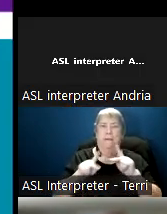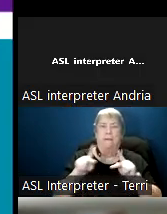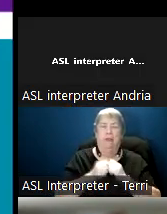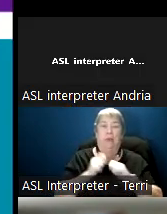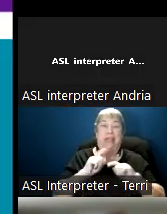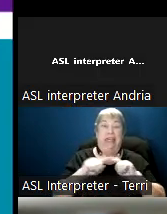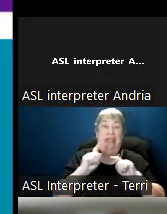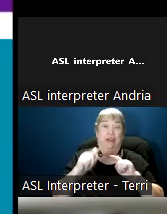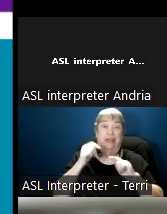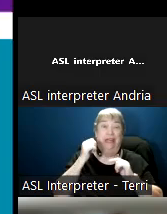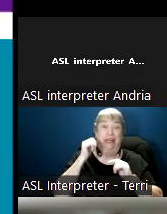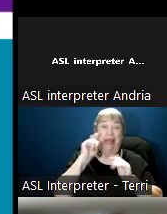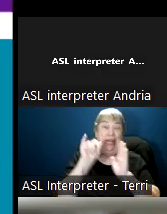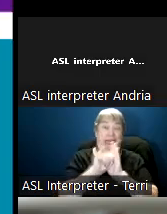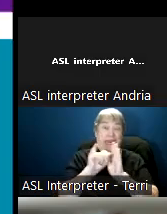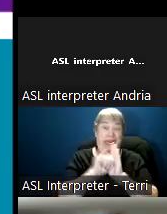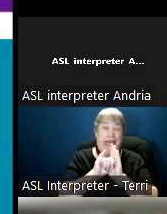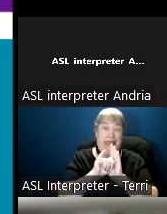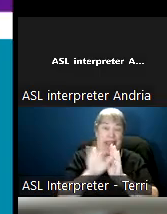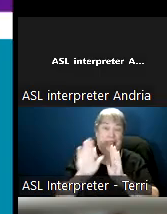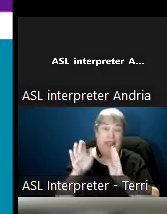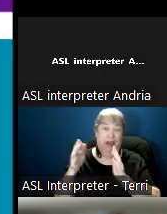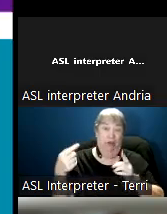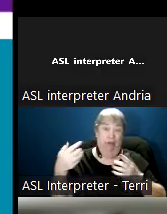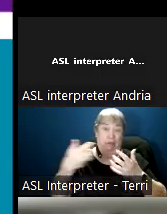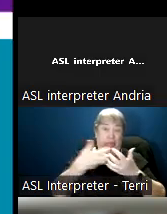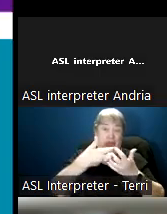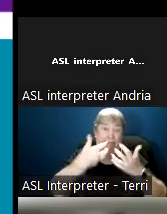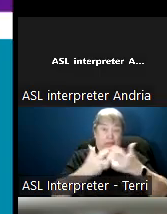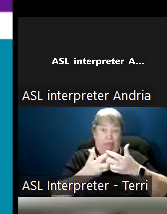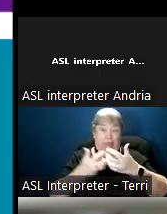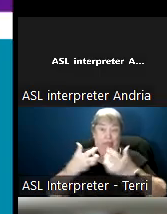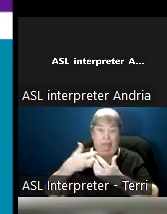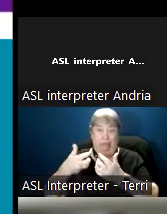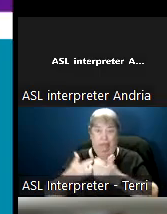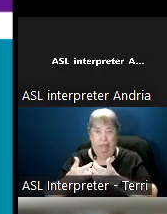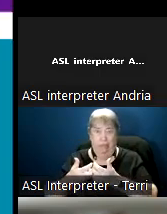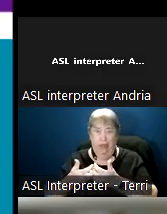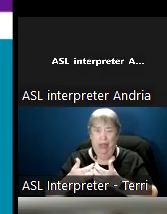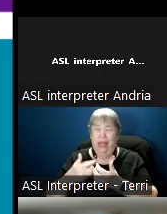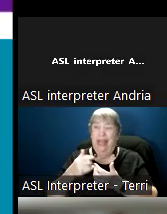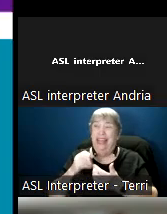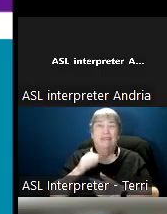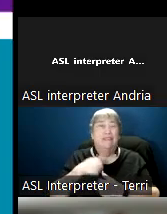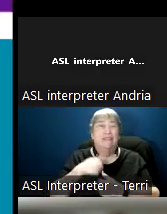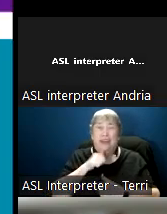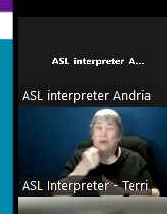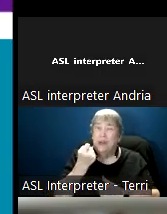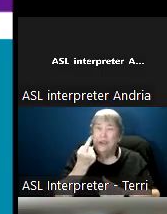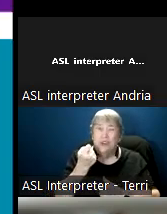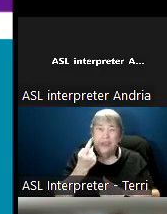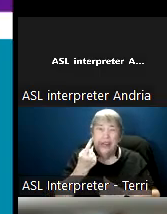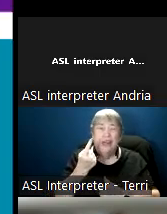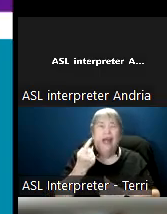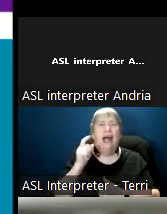identities, to ask follow-up questions if you don't understand something,